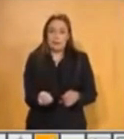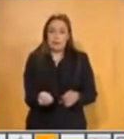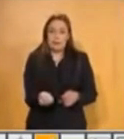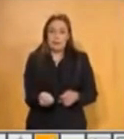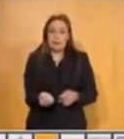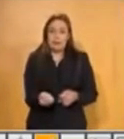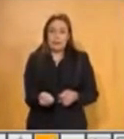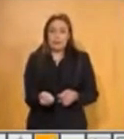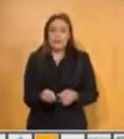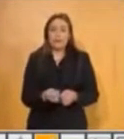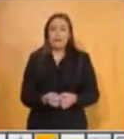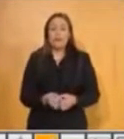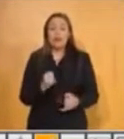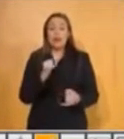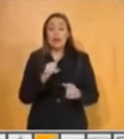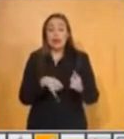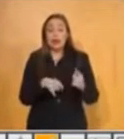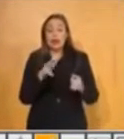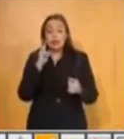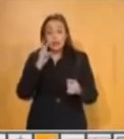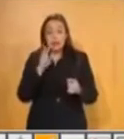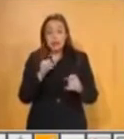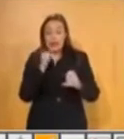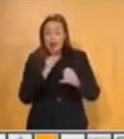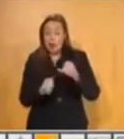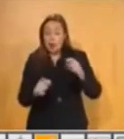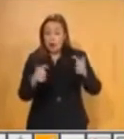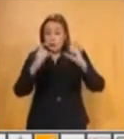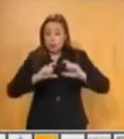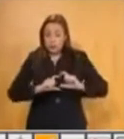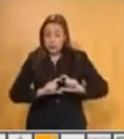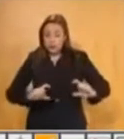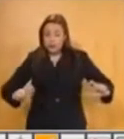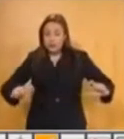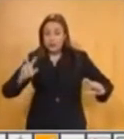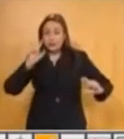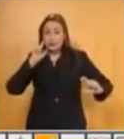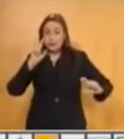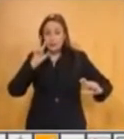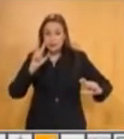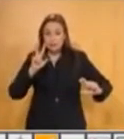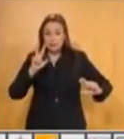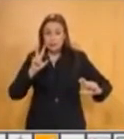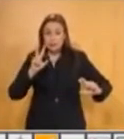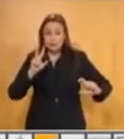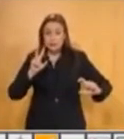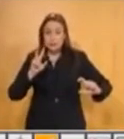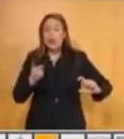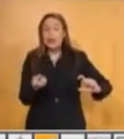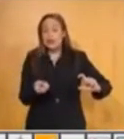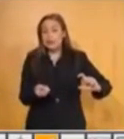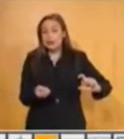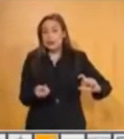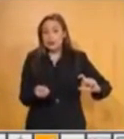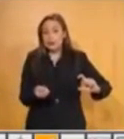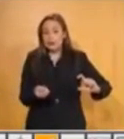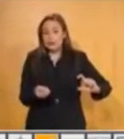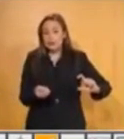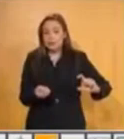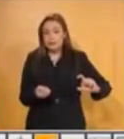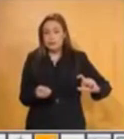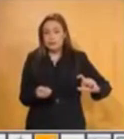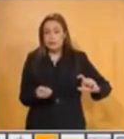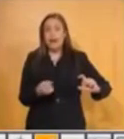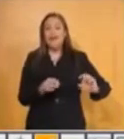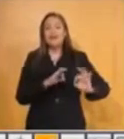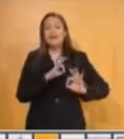the last tier or level, in the first panel of that level, we can see Snoopy that is trying